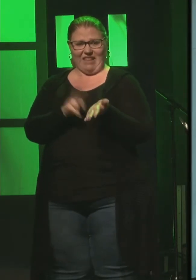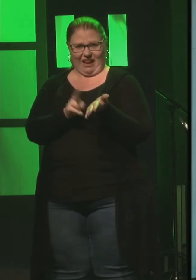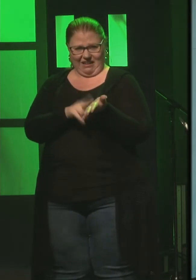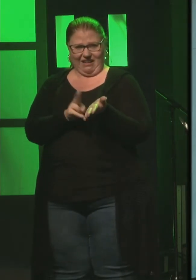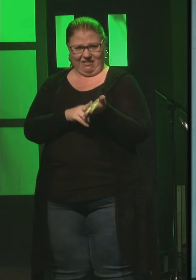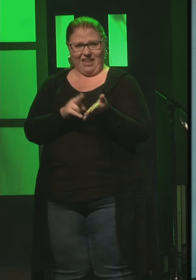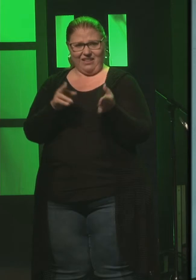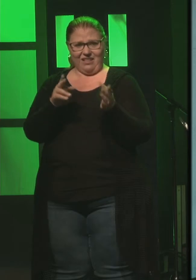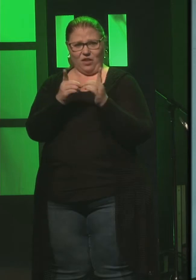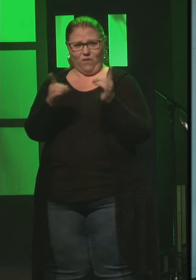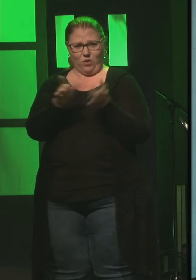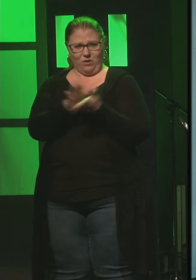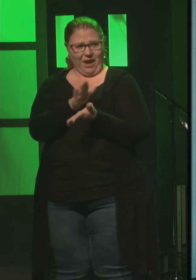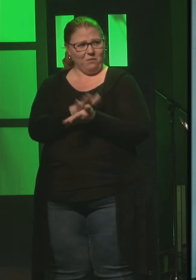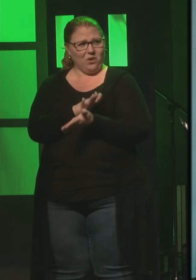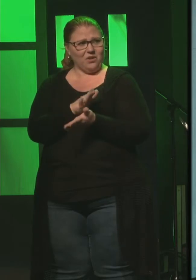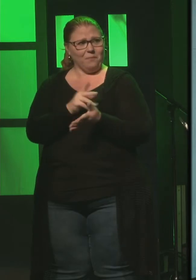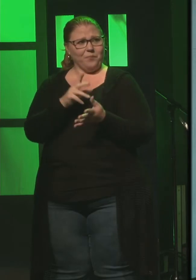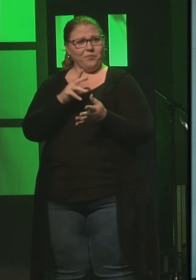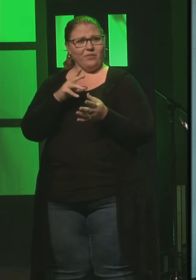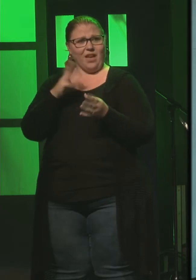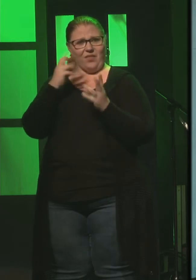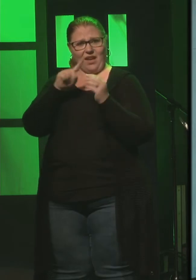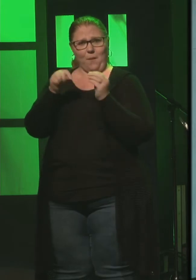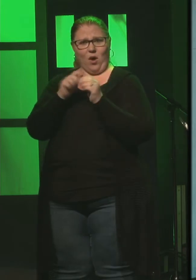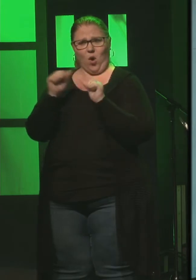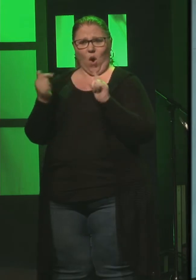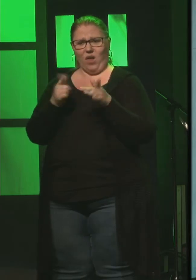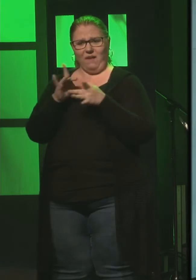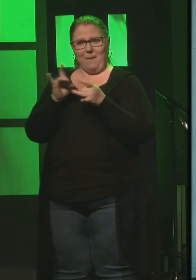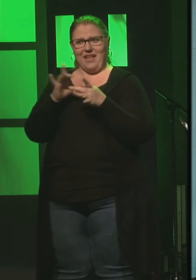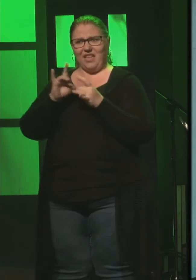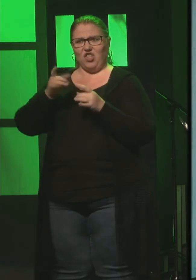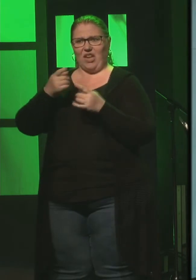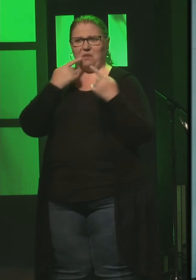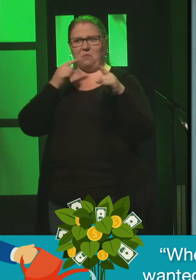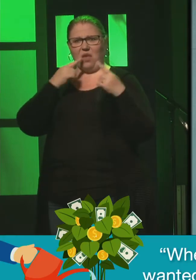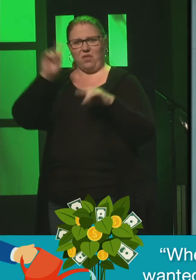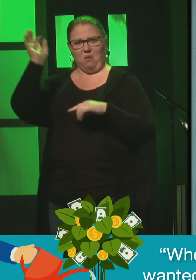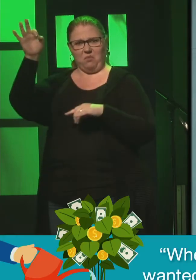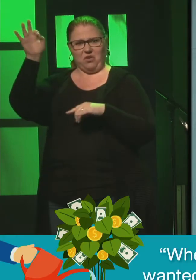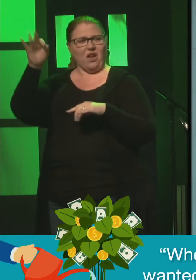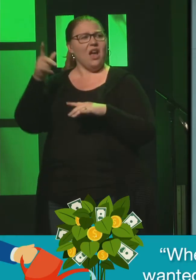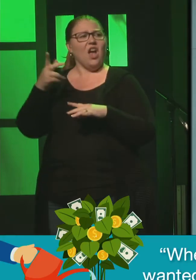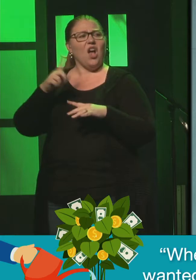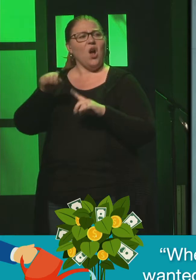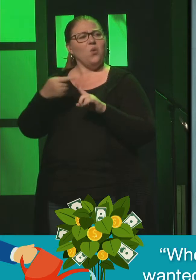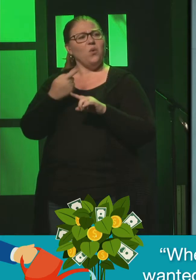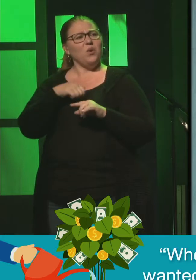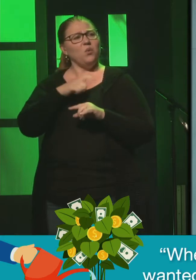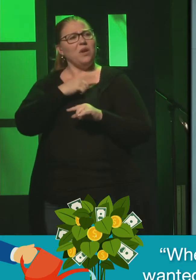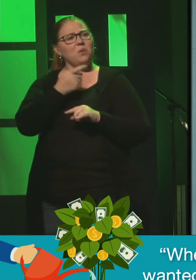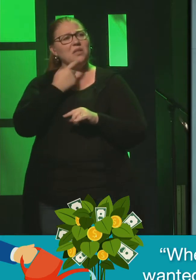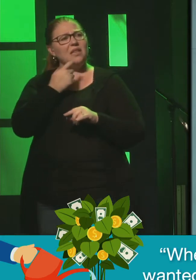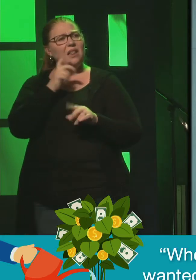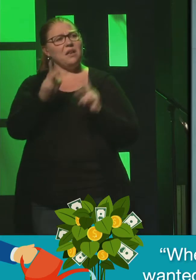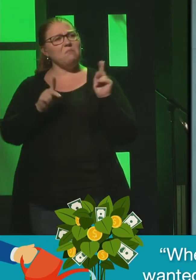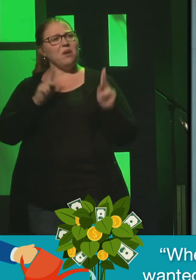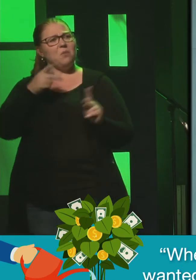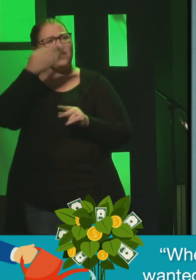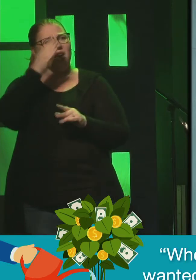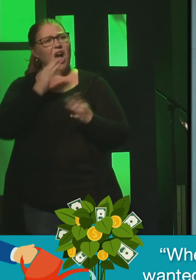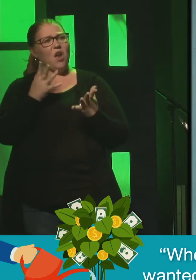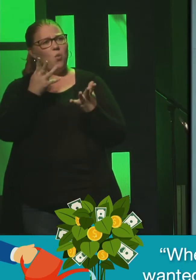think about all the messaging that they said. And he makes this statement, something to this effect. He said, when we were telling people that